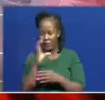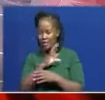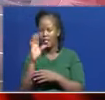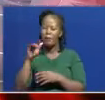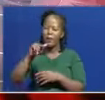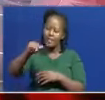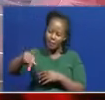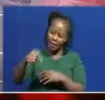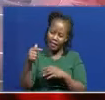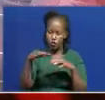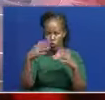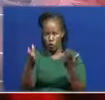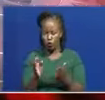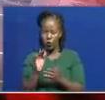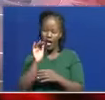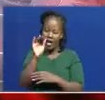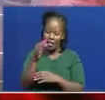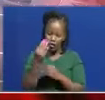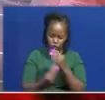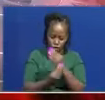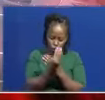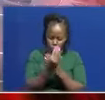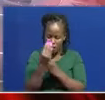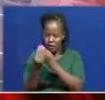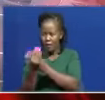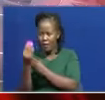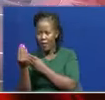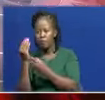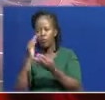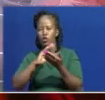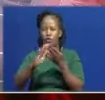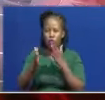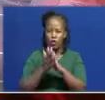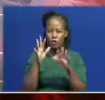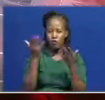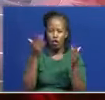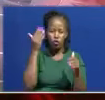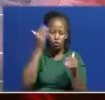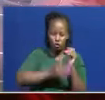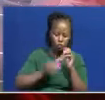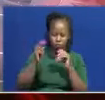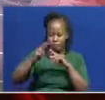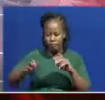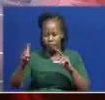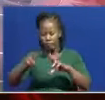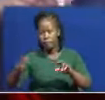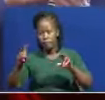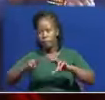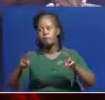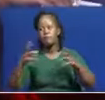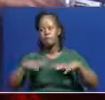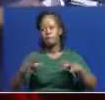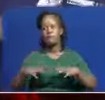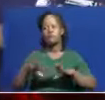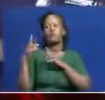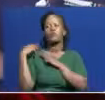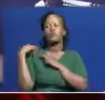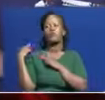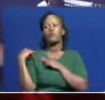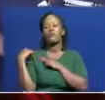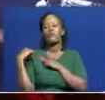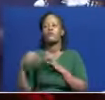or accepting bribes in order to pardon or waive enforcement action against errant ones.